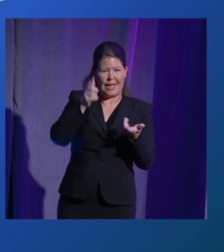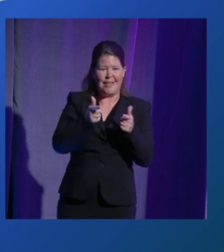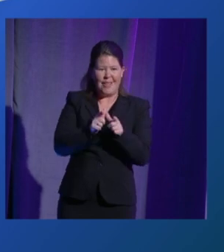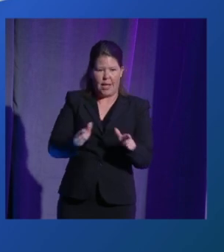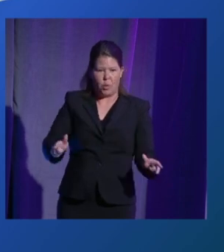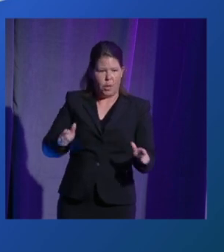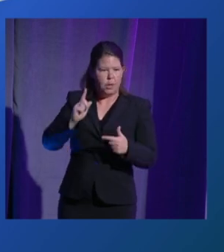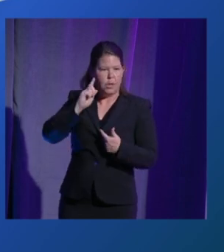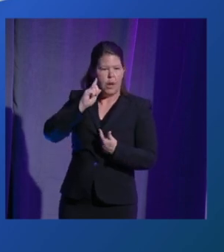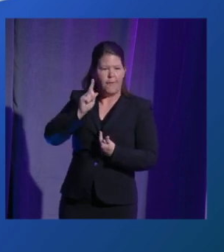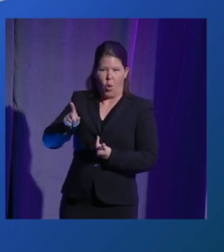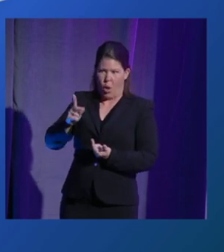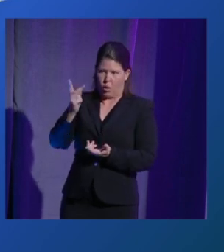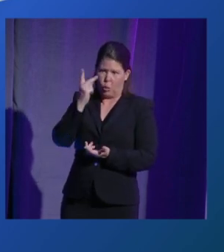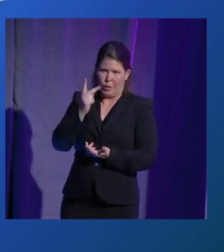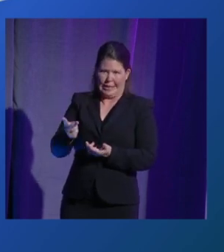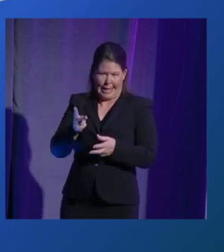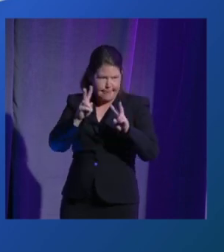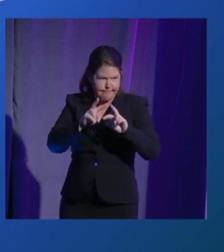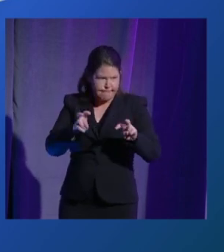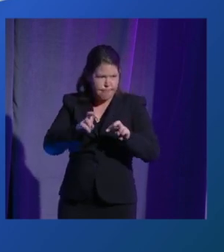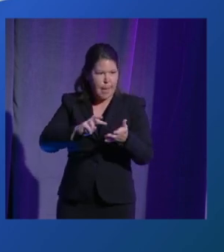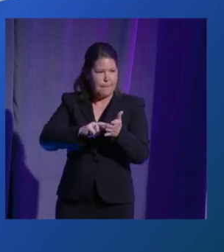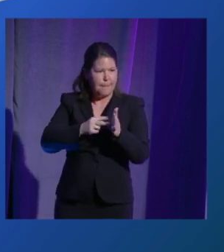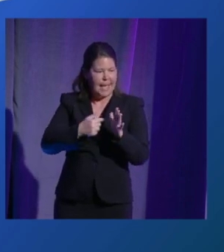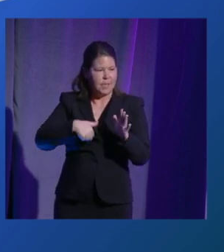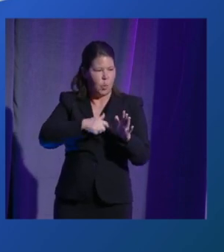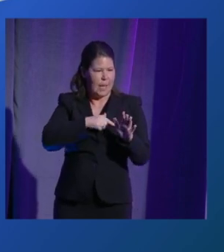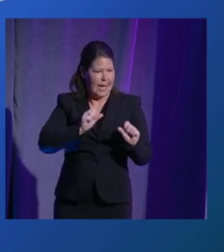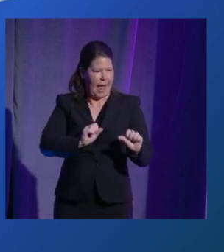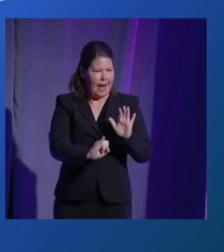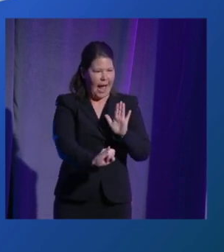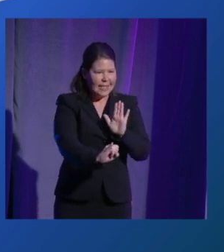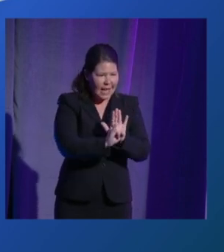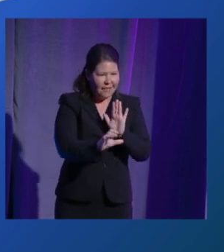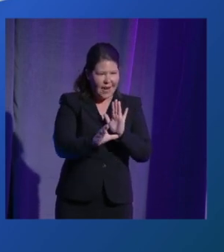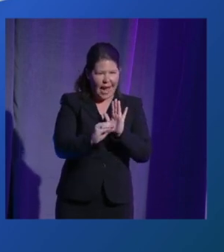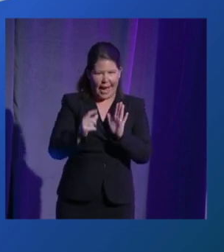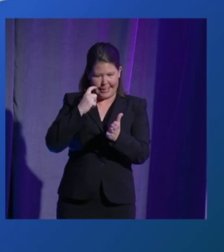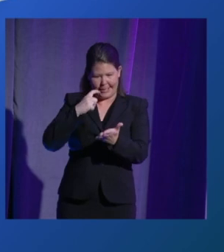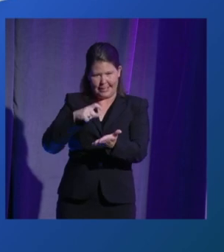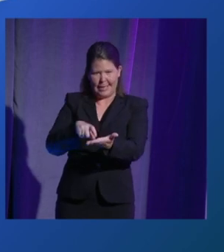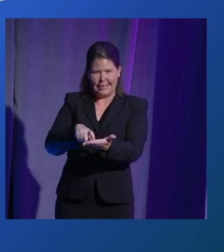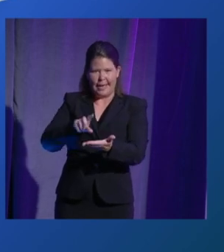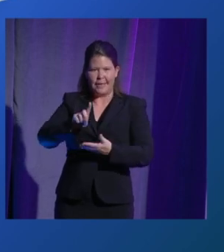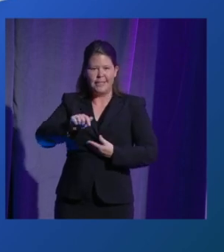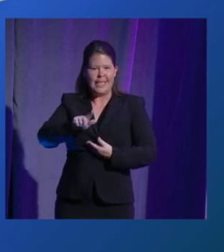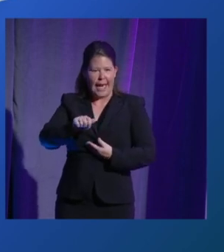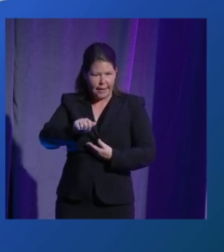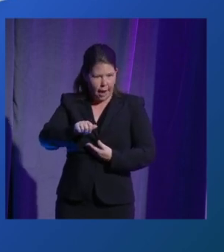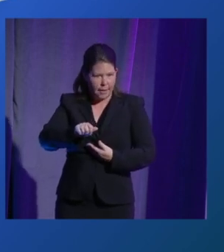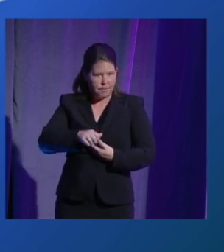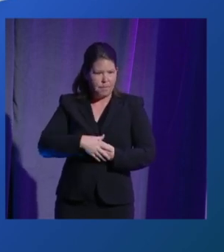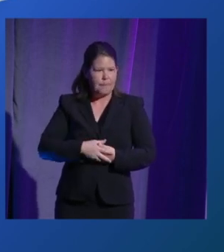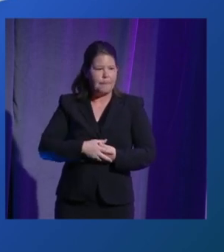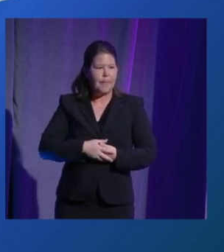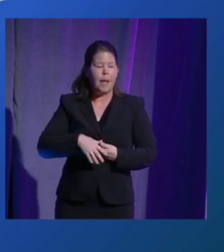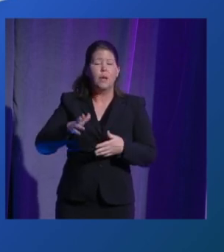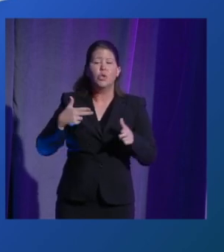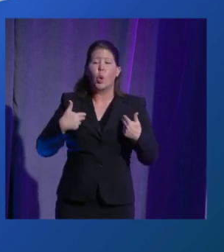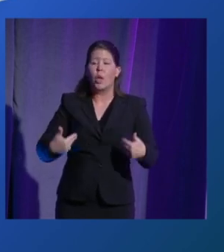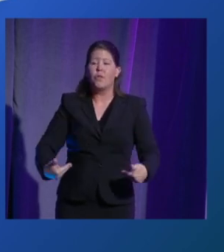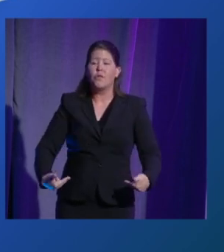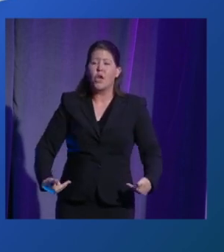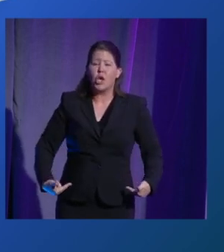classify and detect patterns in data the human performance that we hear you know in the media is due to